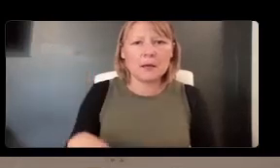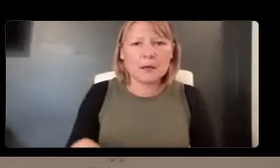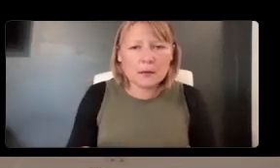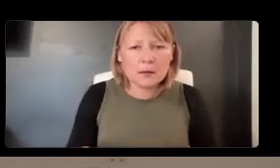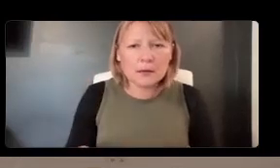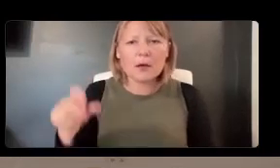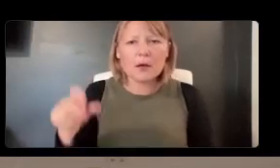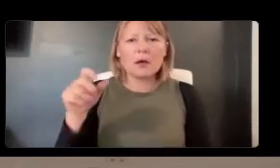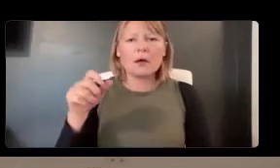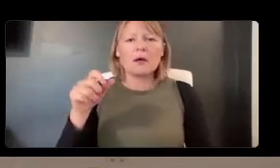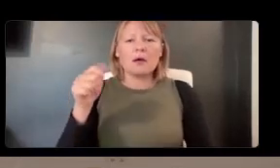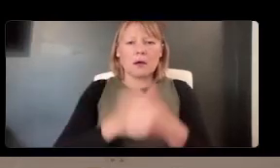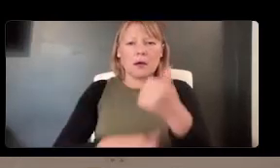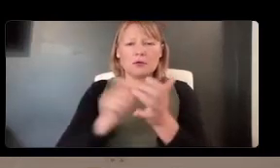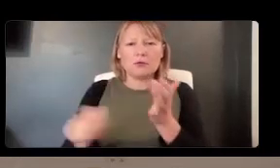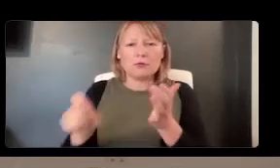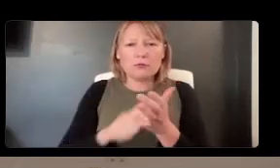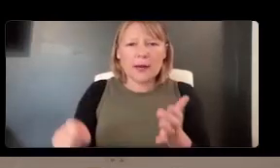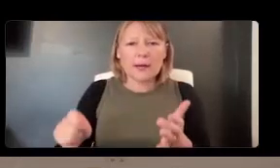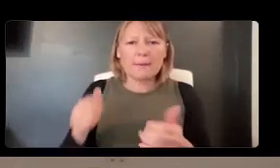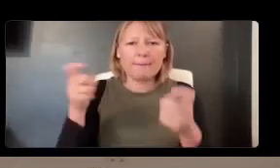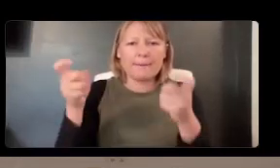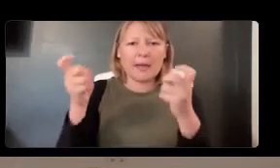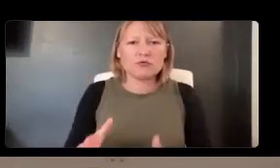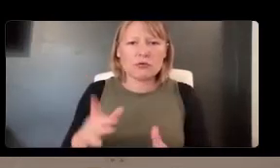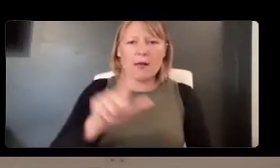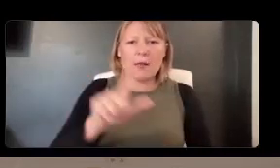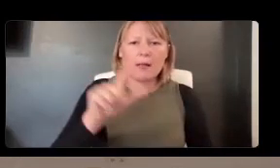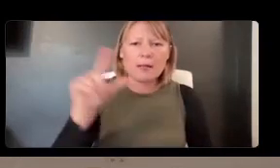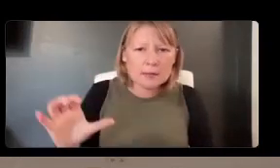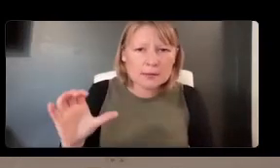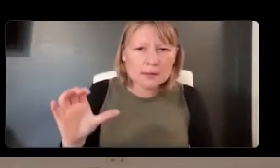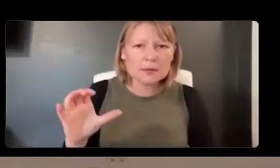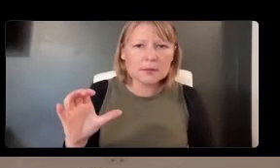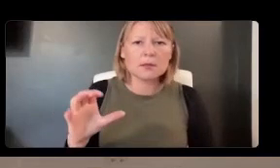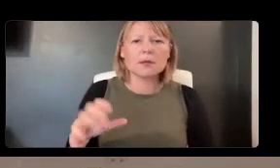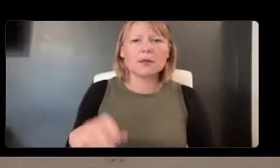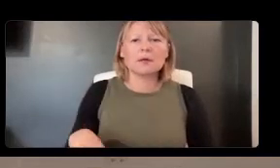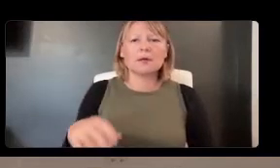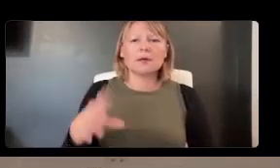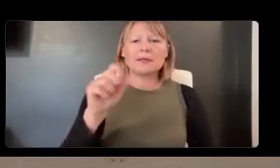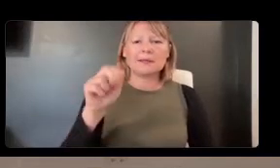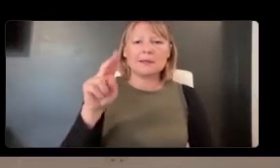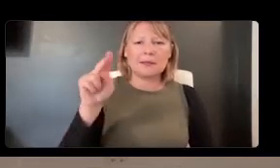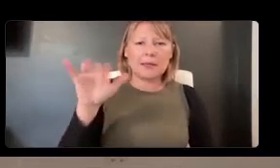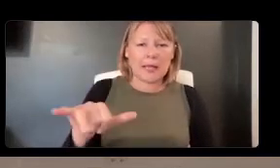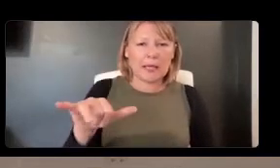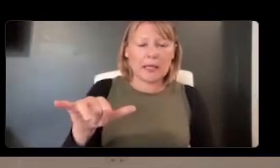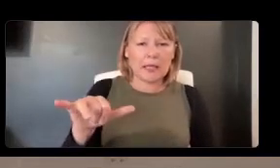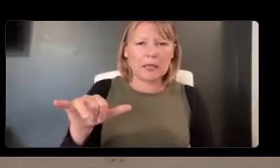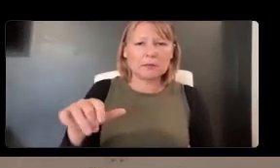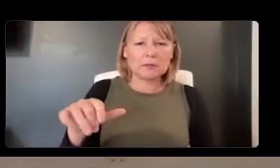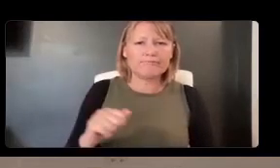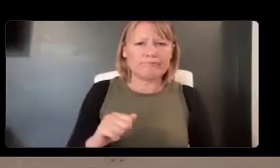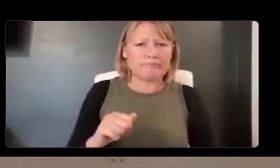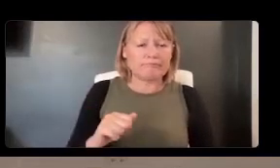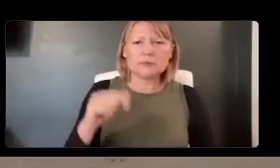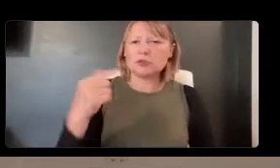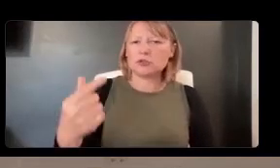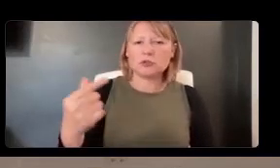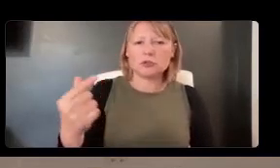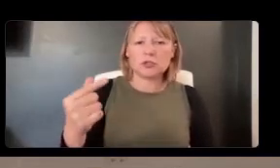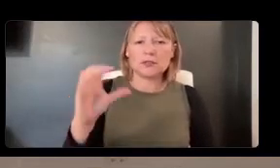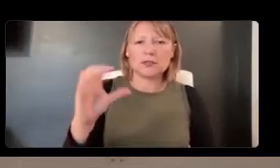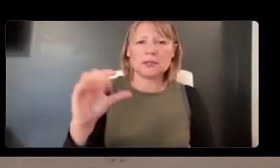Underwriting Managers LLC, doing business as Future Comp, qualifying officer Daniel Connolly, 3 years. GCG